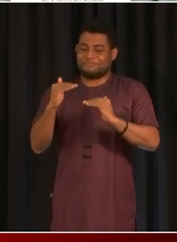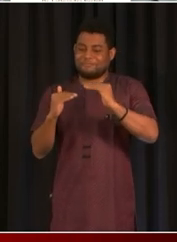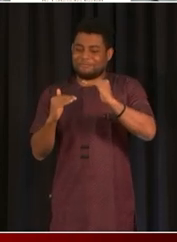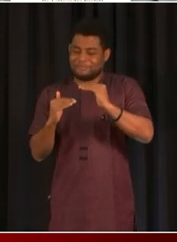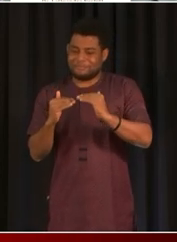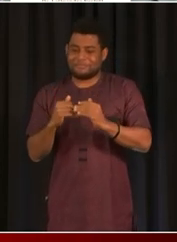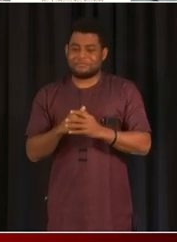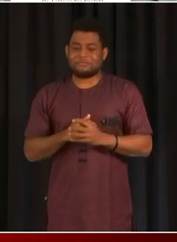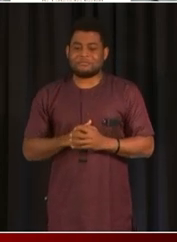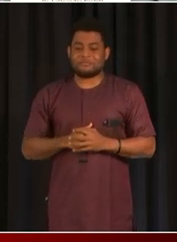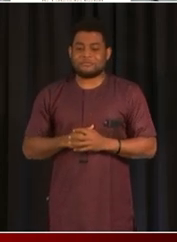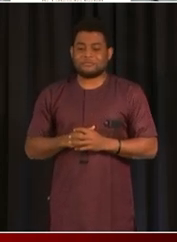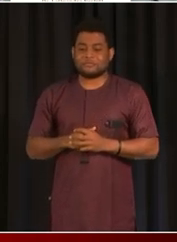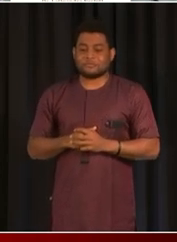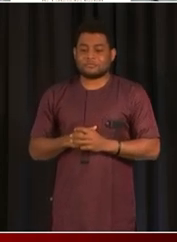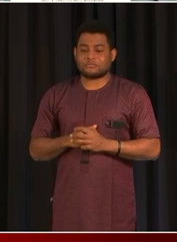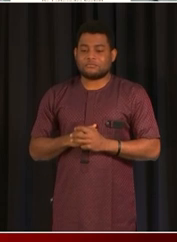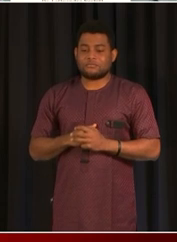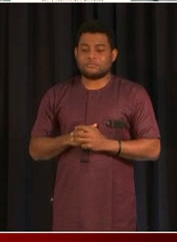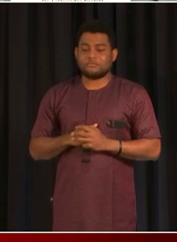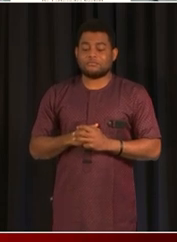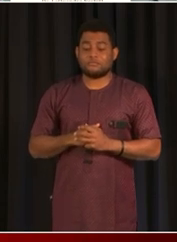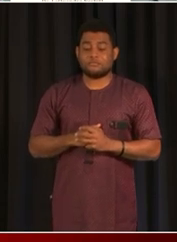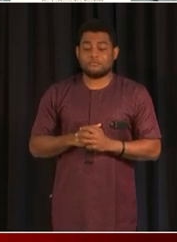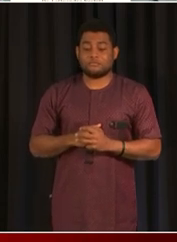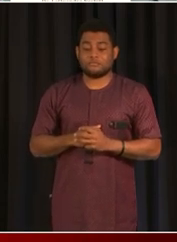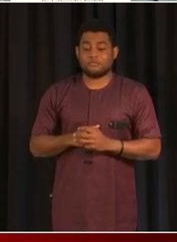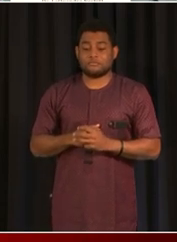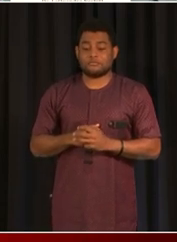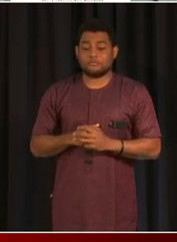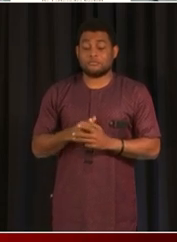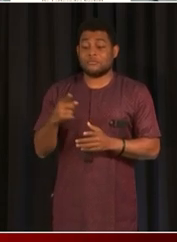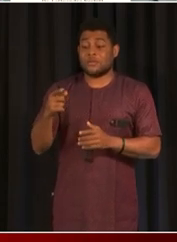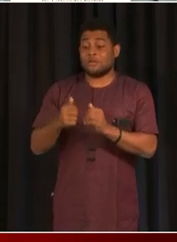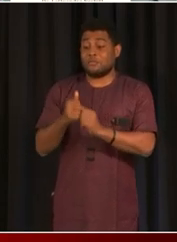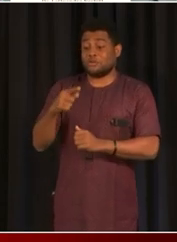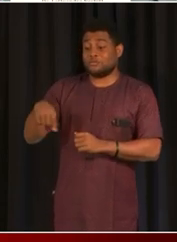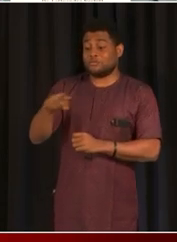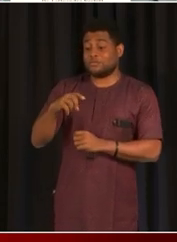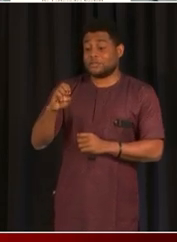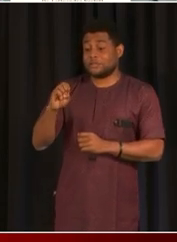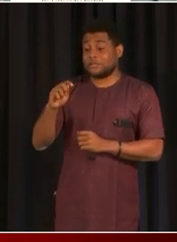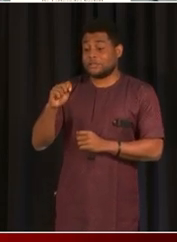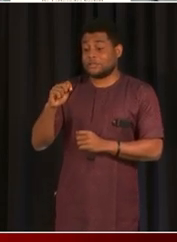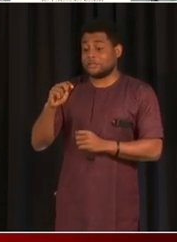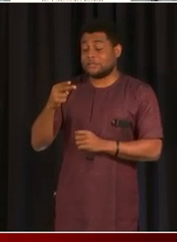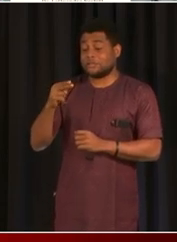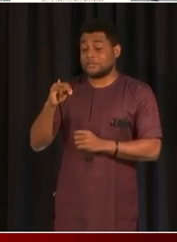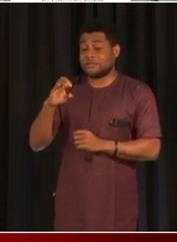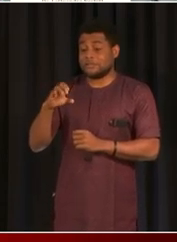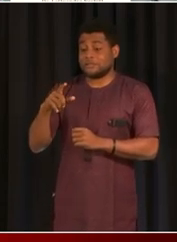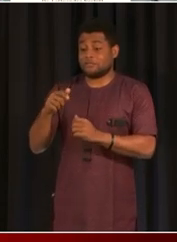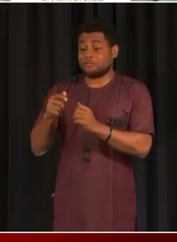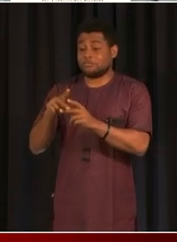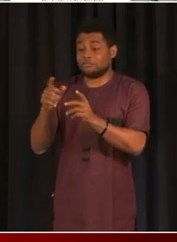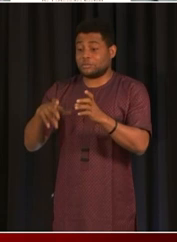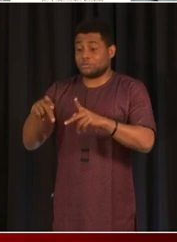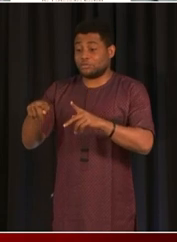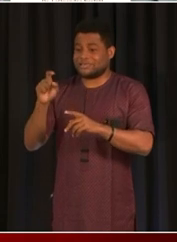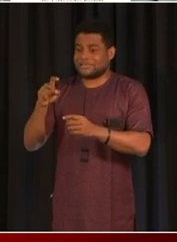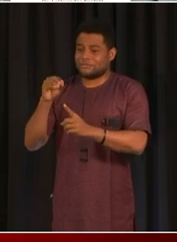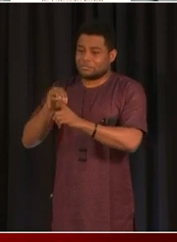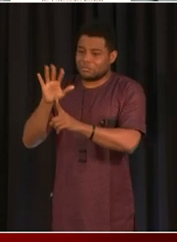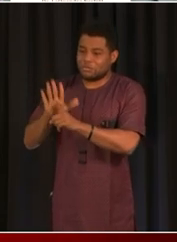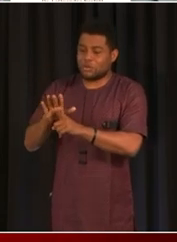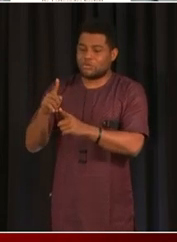groups are impacted the most by COVID-19. We continue to see that our pandemic now is being